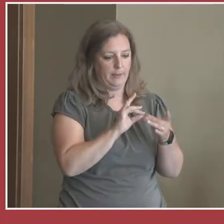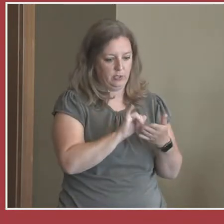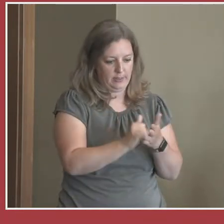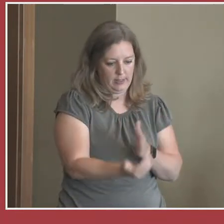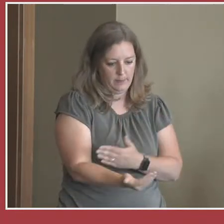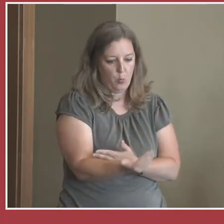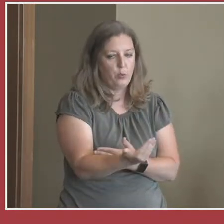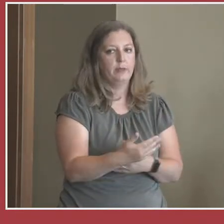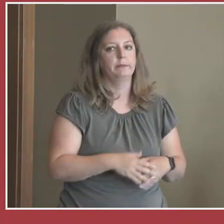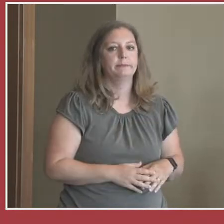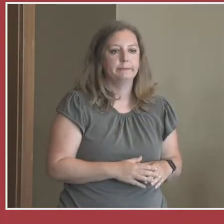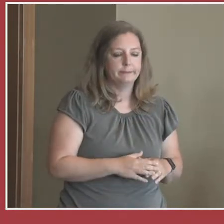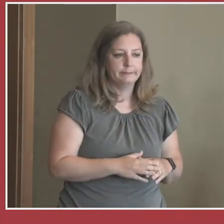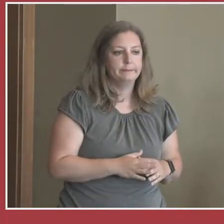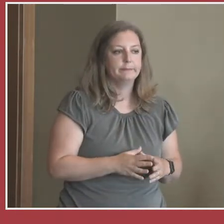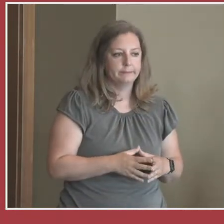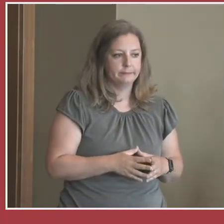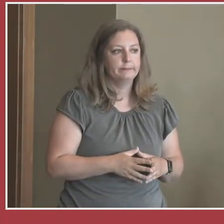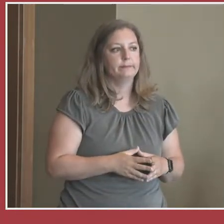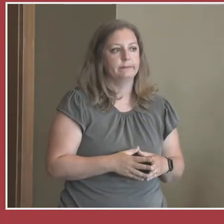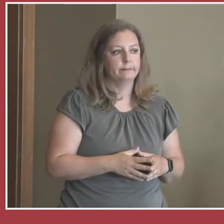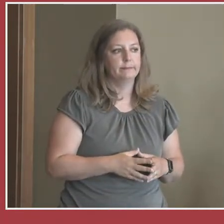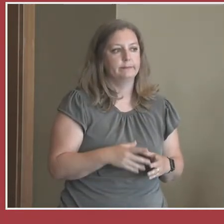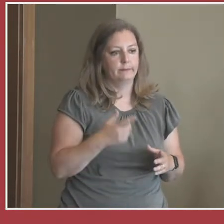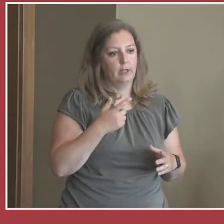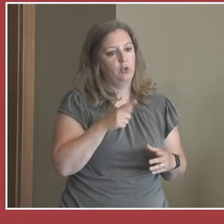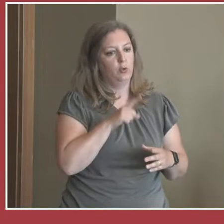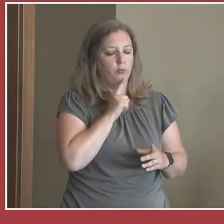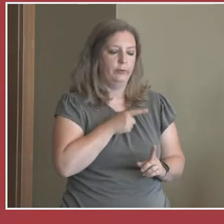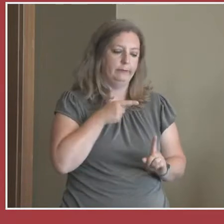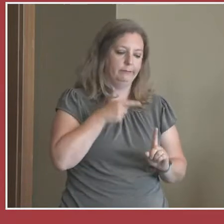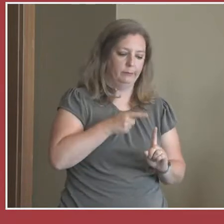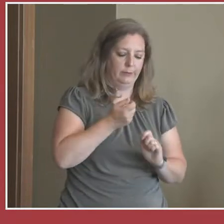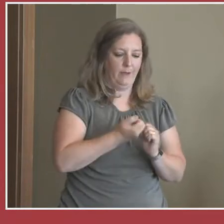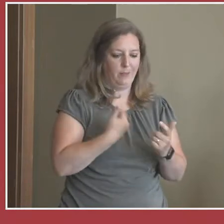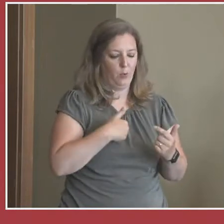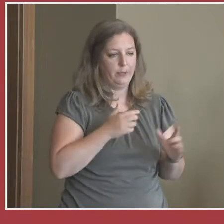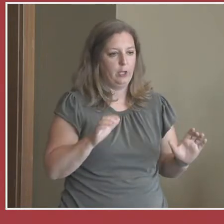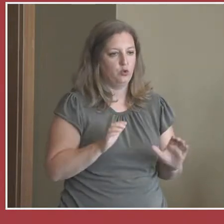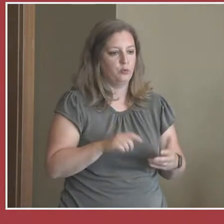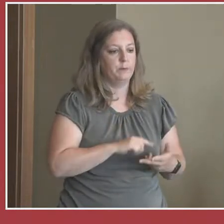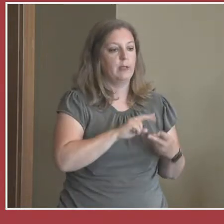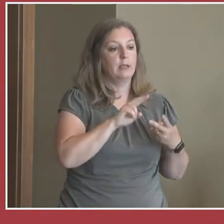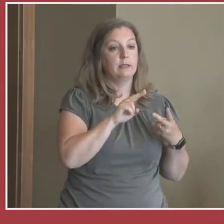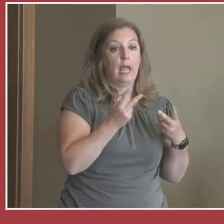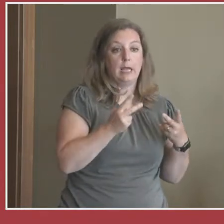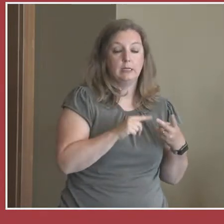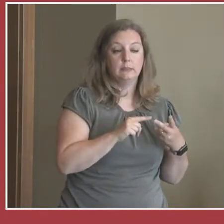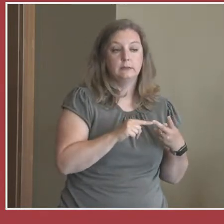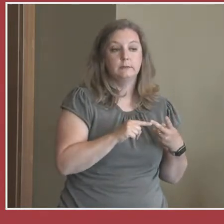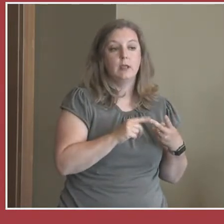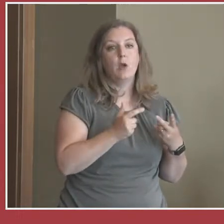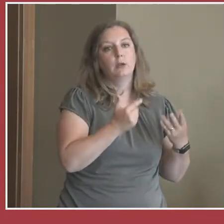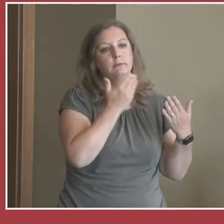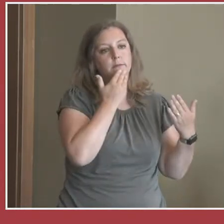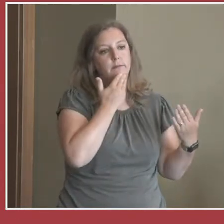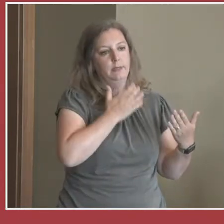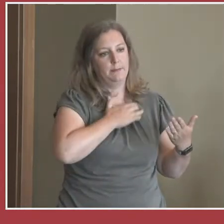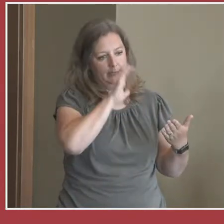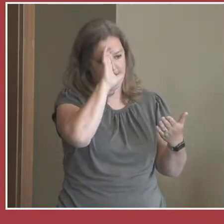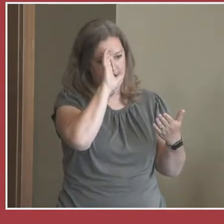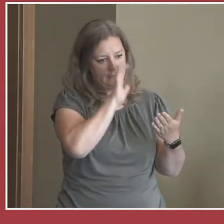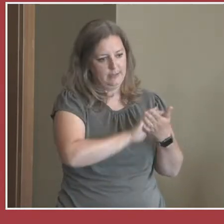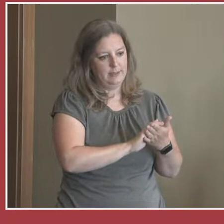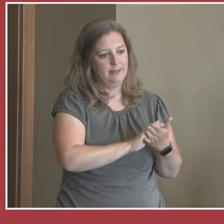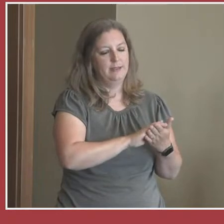morning. Because you're at the heart of everything we do. Second, I want to appreciate my